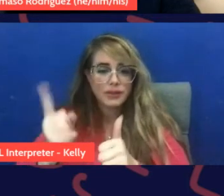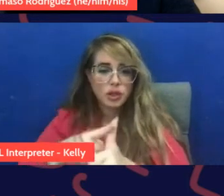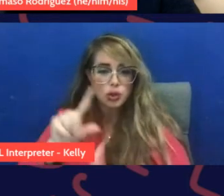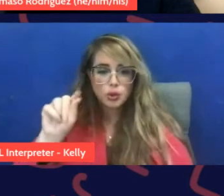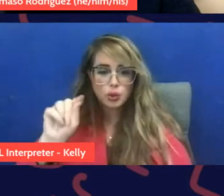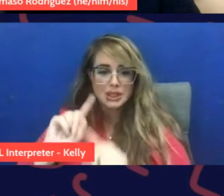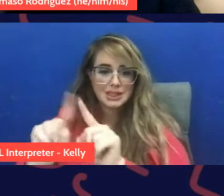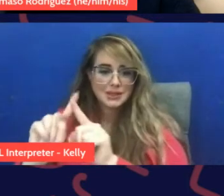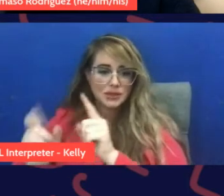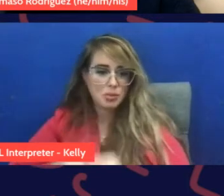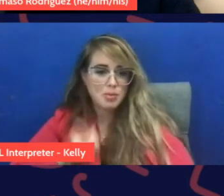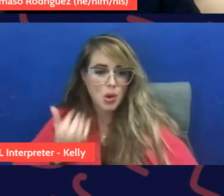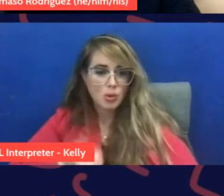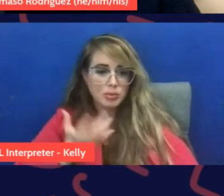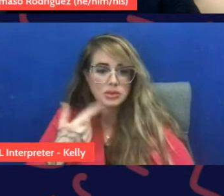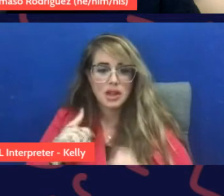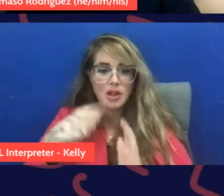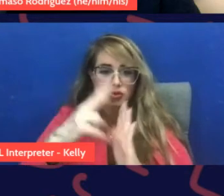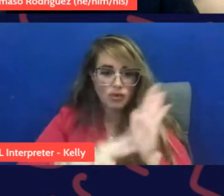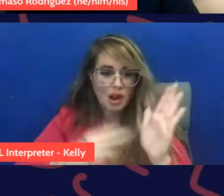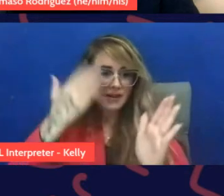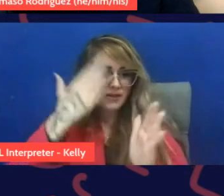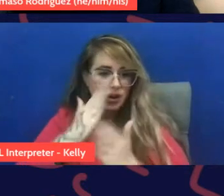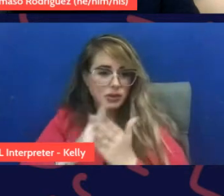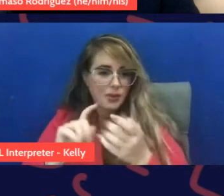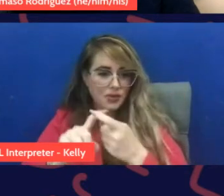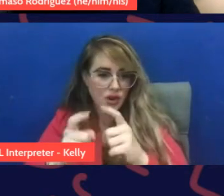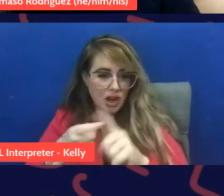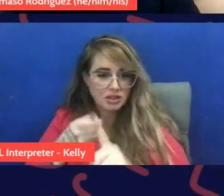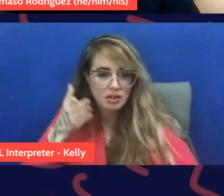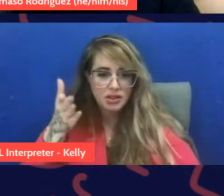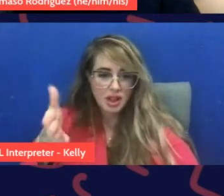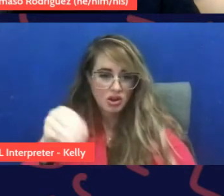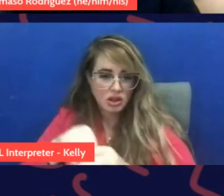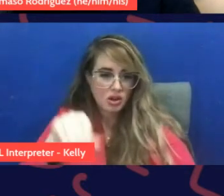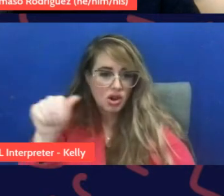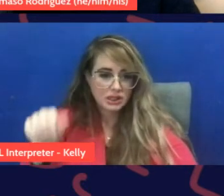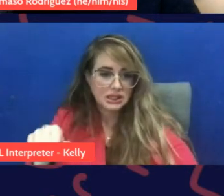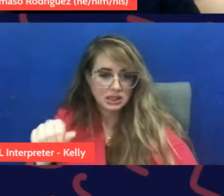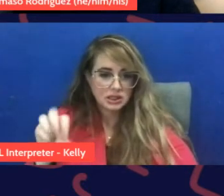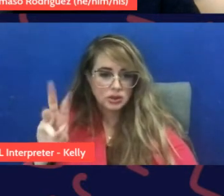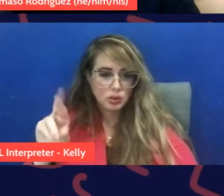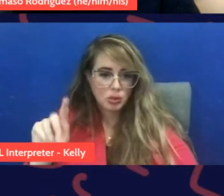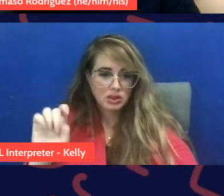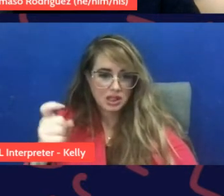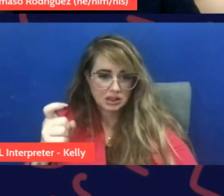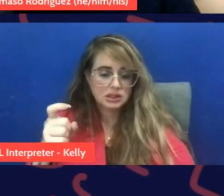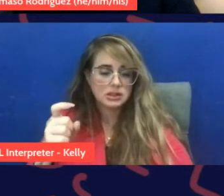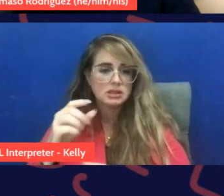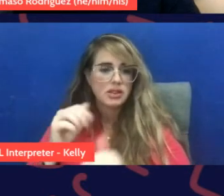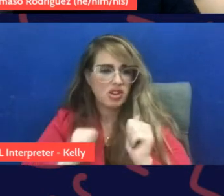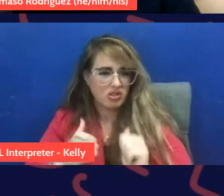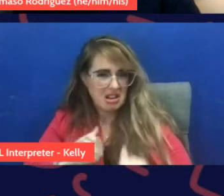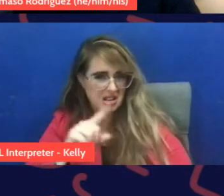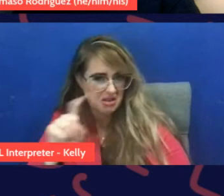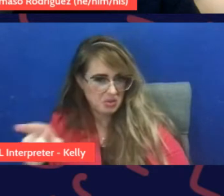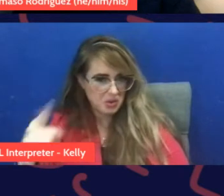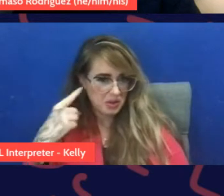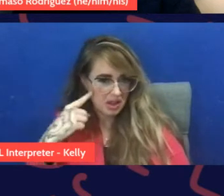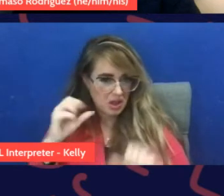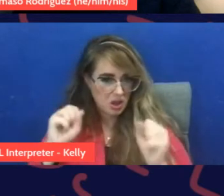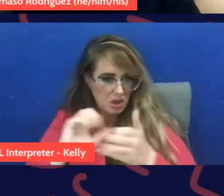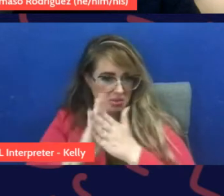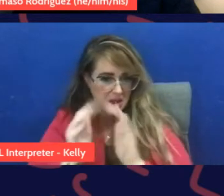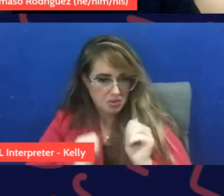I read in front of some friends at the Vortex Theater in Austin. And I was just kind of like, do you think this is a show?